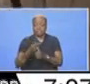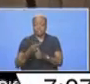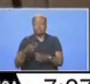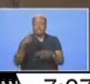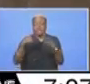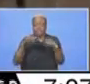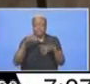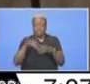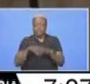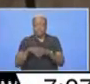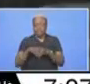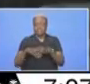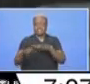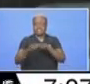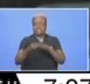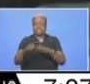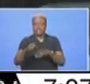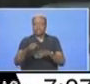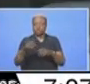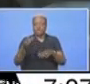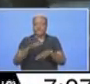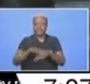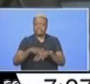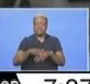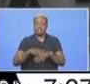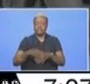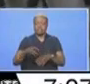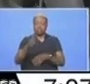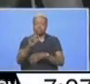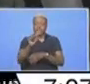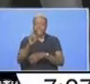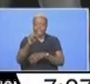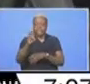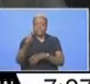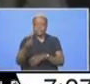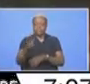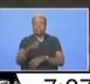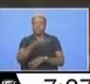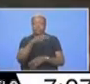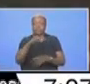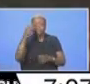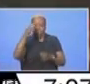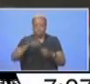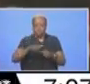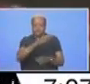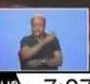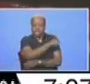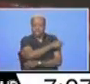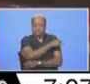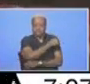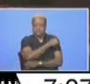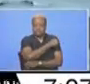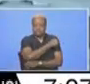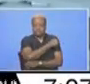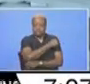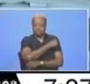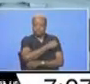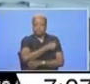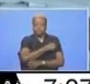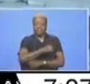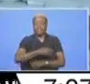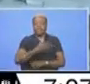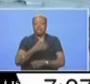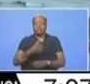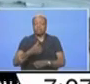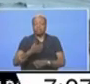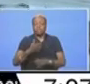provide for movement of the patients who are there in the facility currently to a temporary location, which